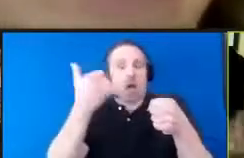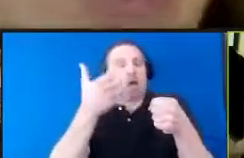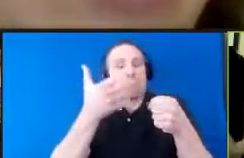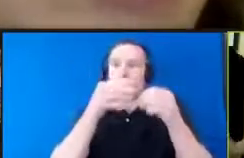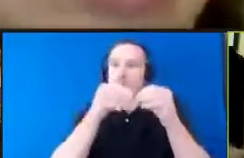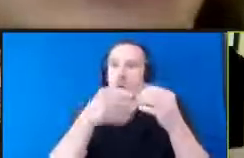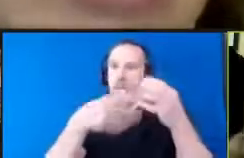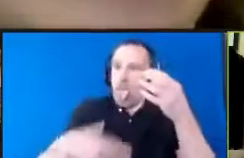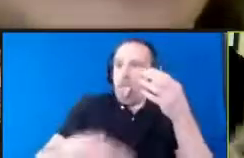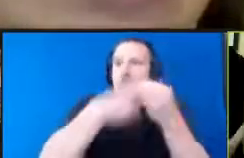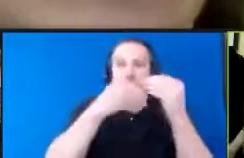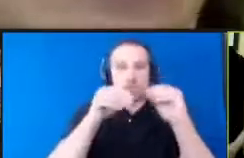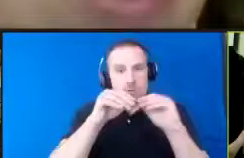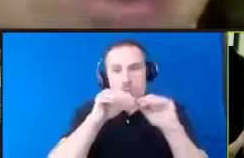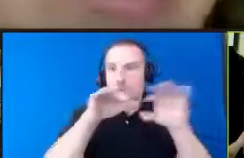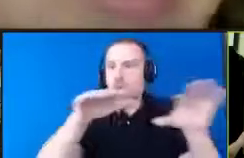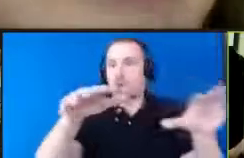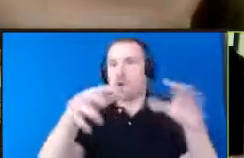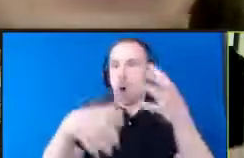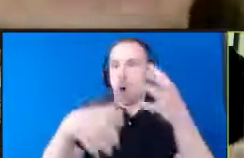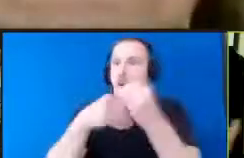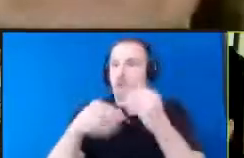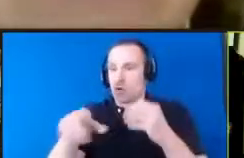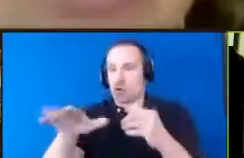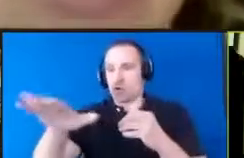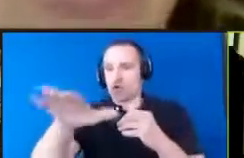with community partners that are able to support